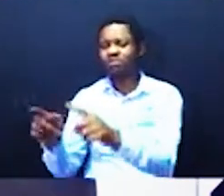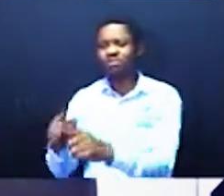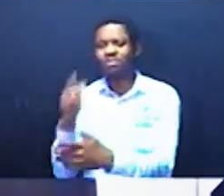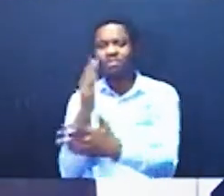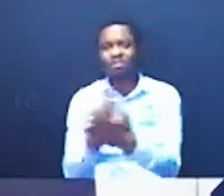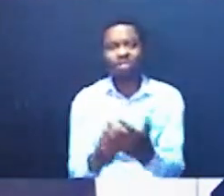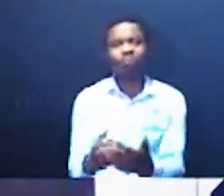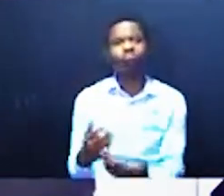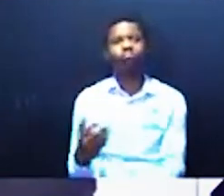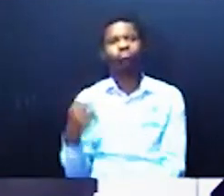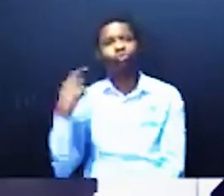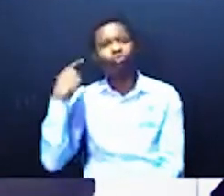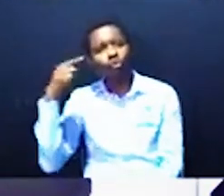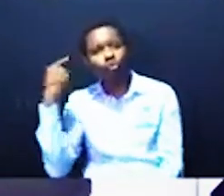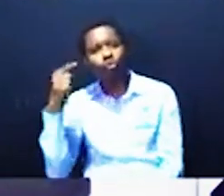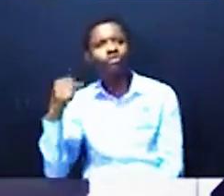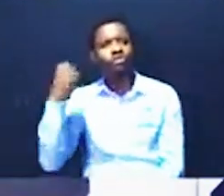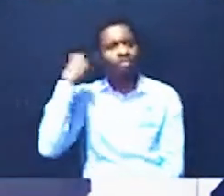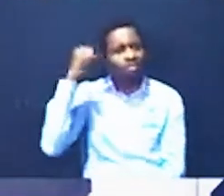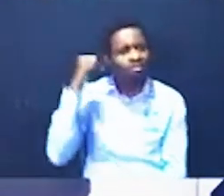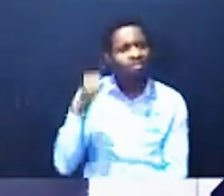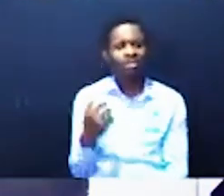purposes, and some for